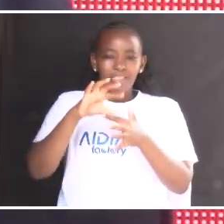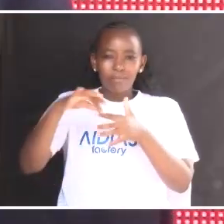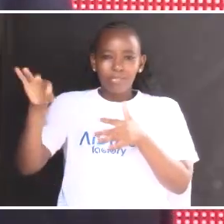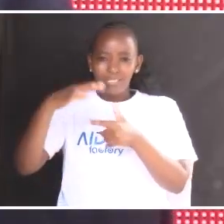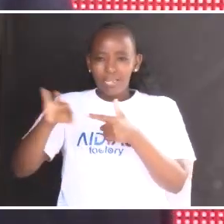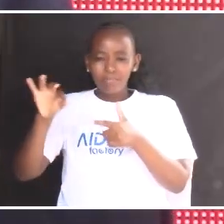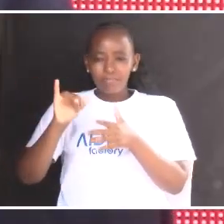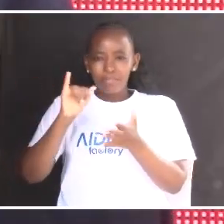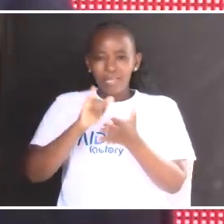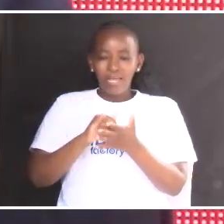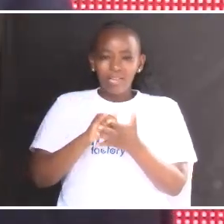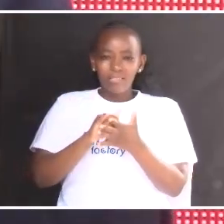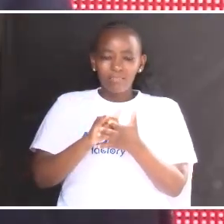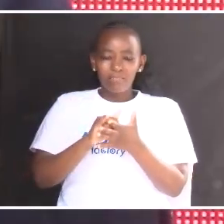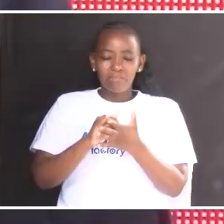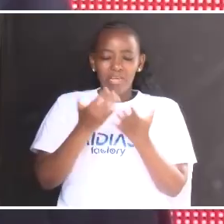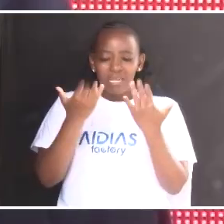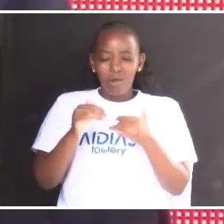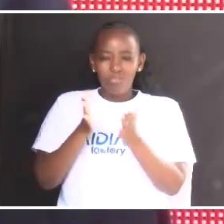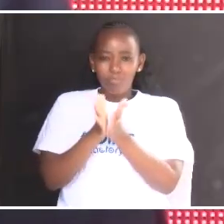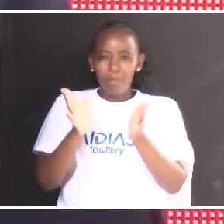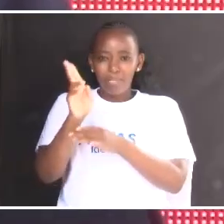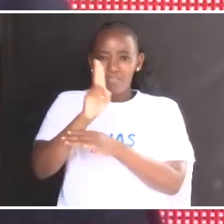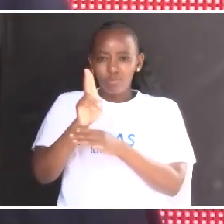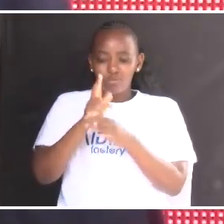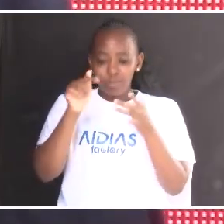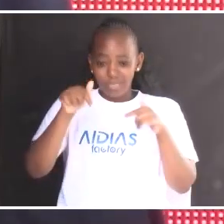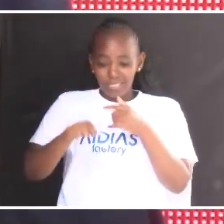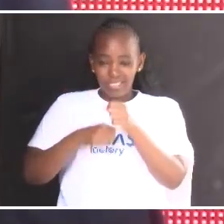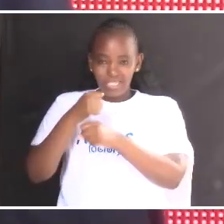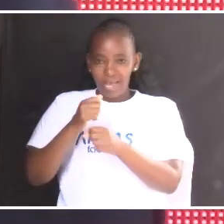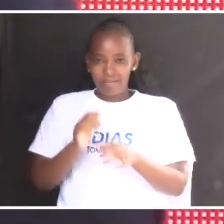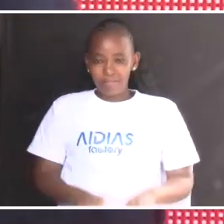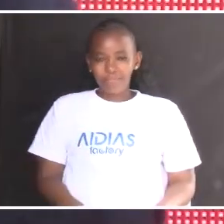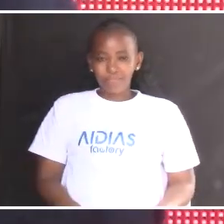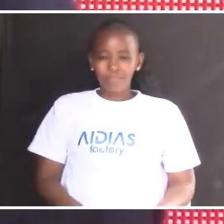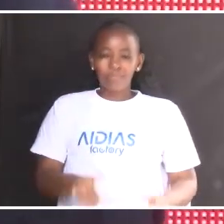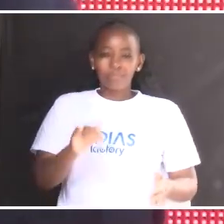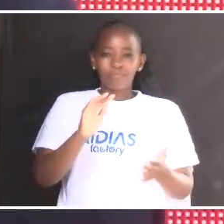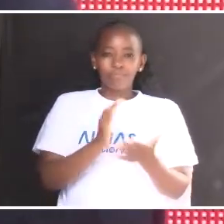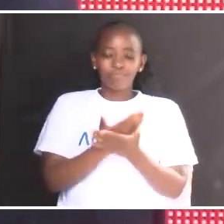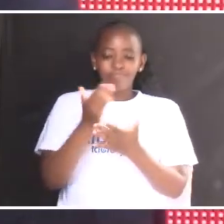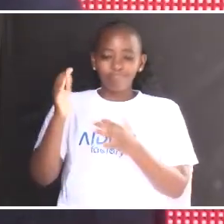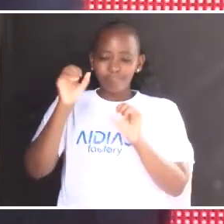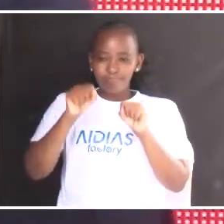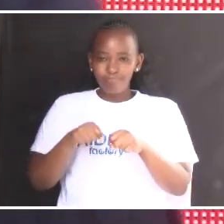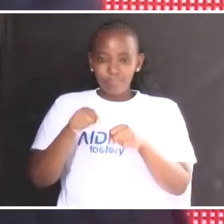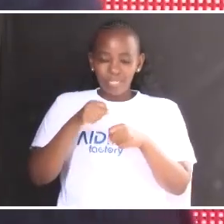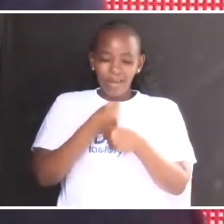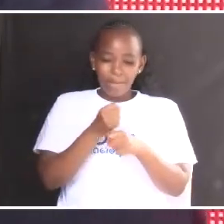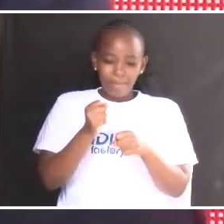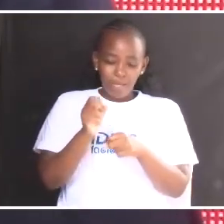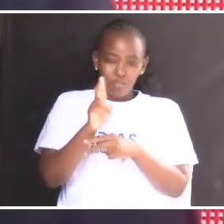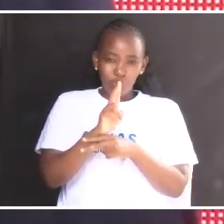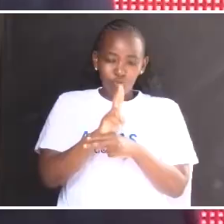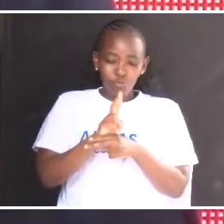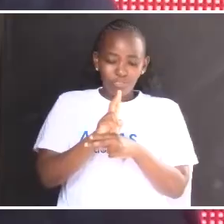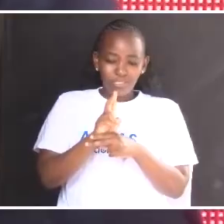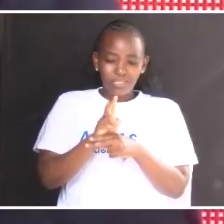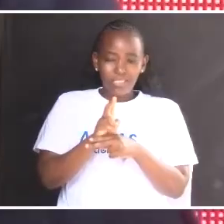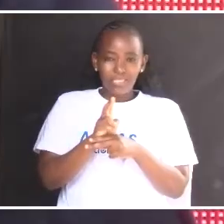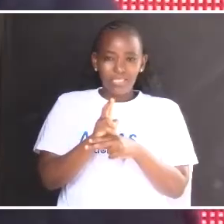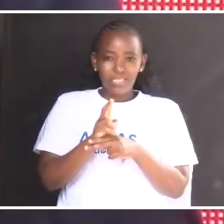That fell into public domain this year. So that is something you can take up. Create your music using that. There is a